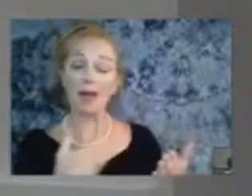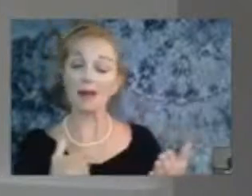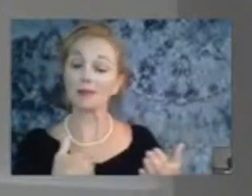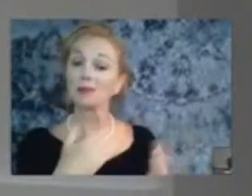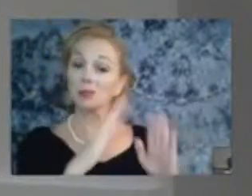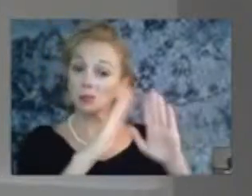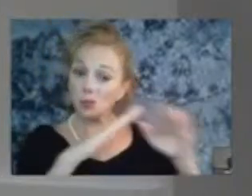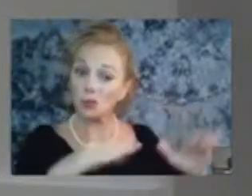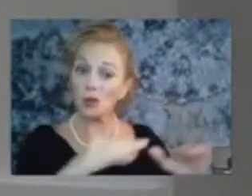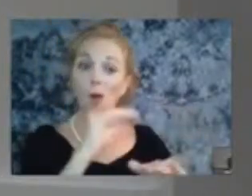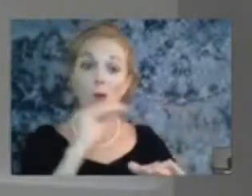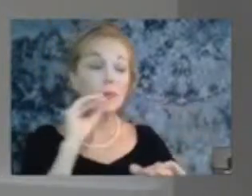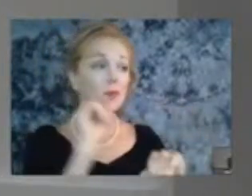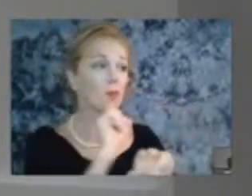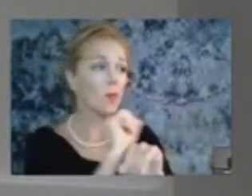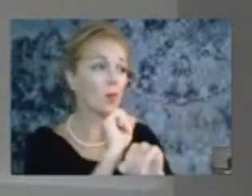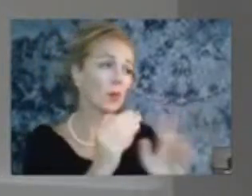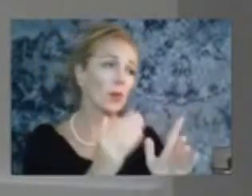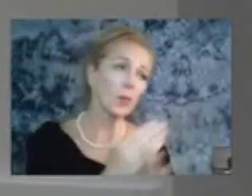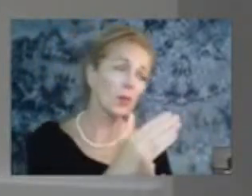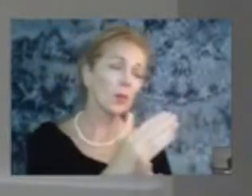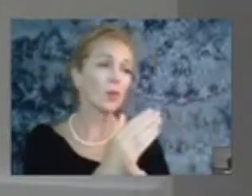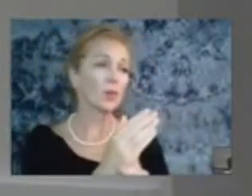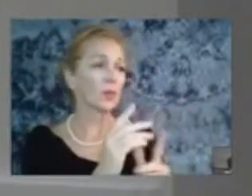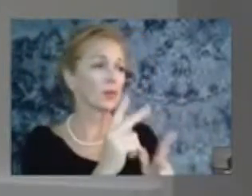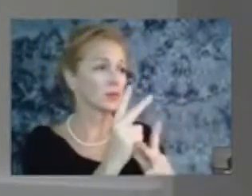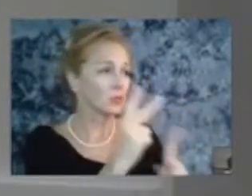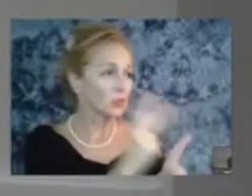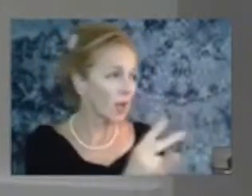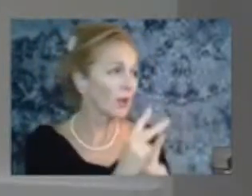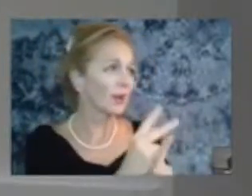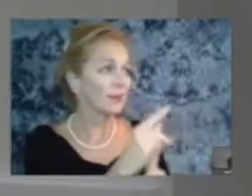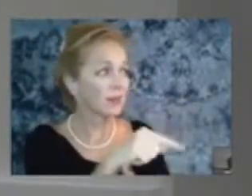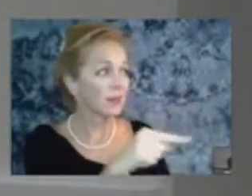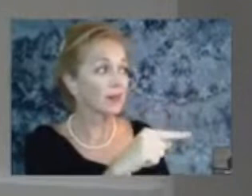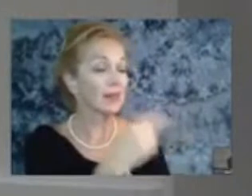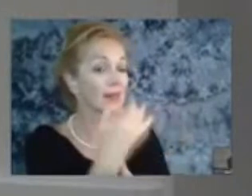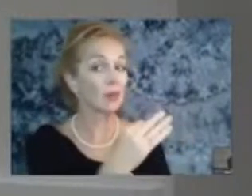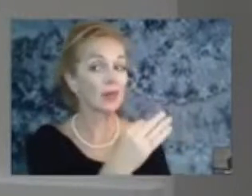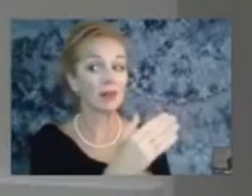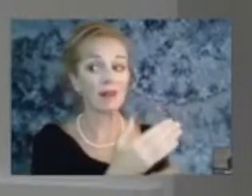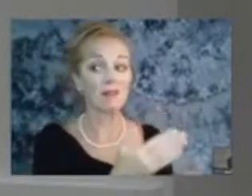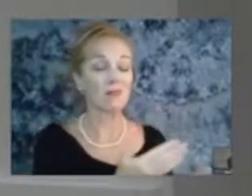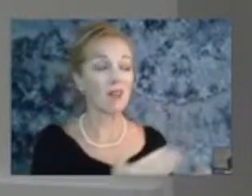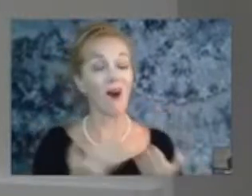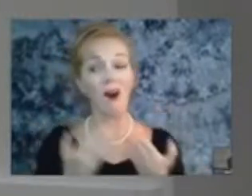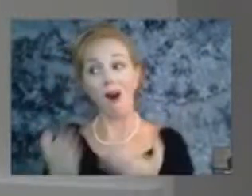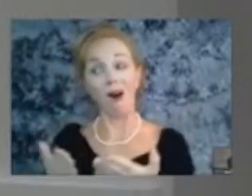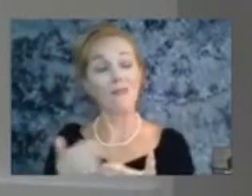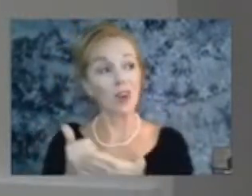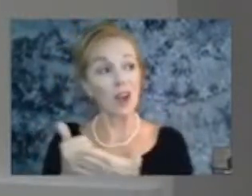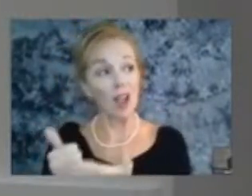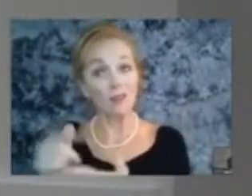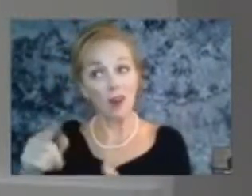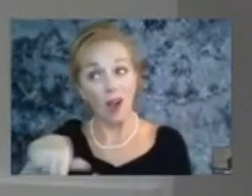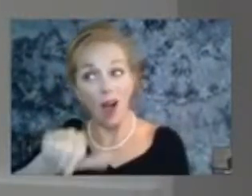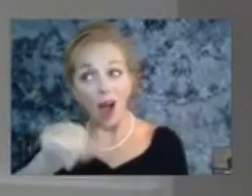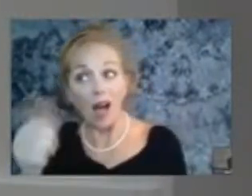the accommodations for those. But if we're going to make accommodations for others, then I think we should probably make accommodations for them as